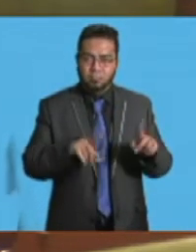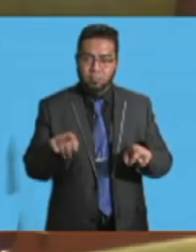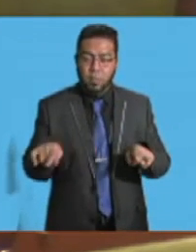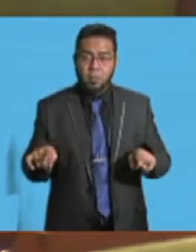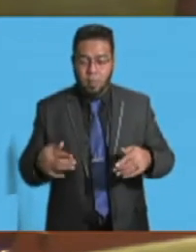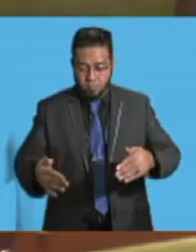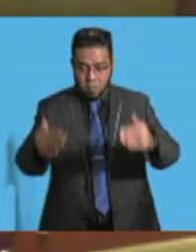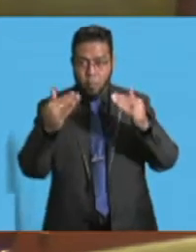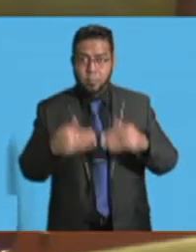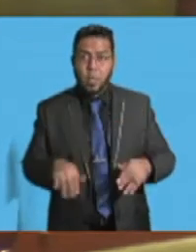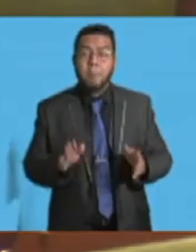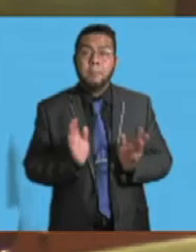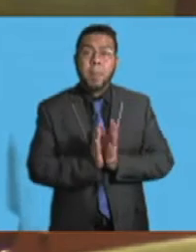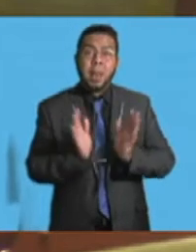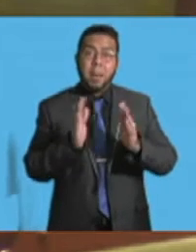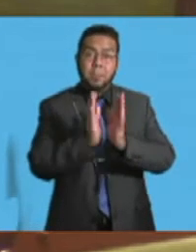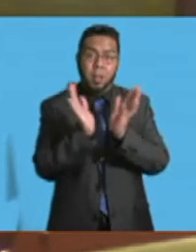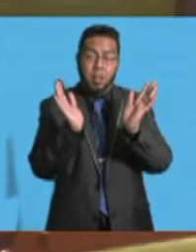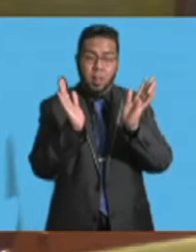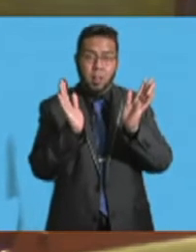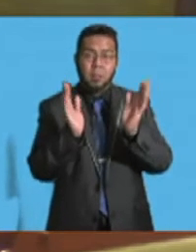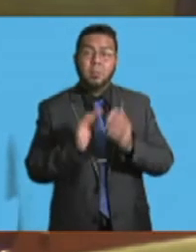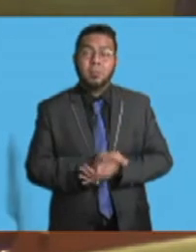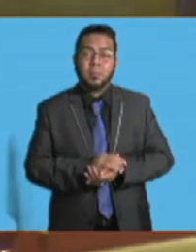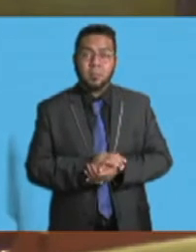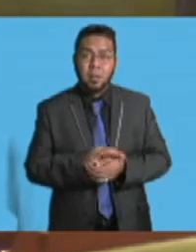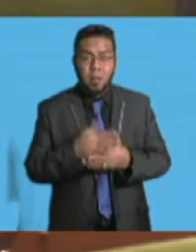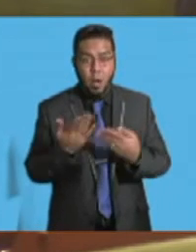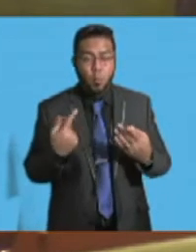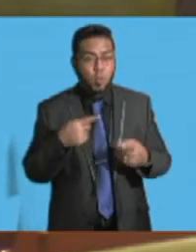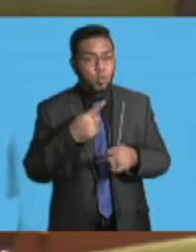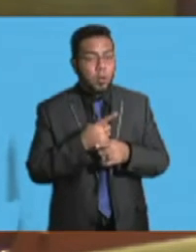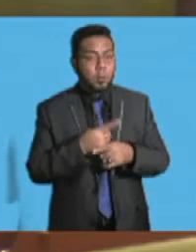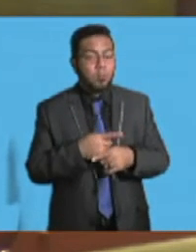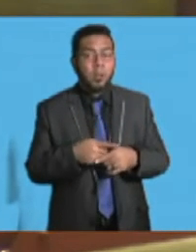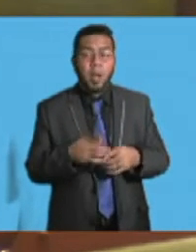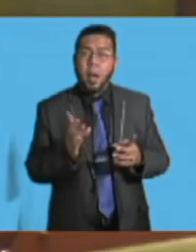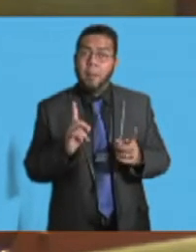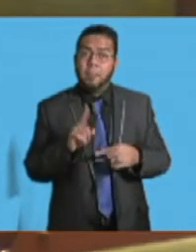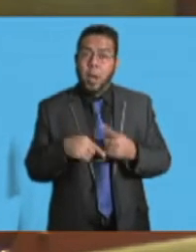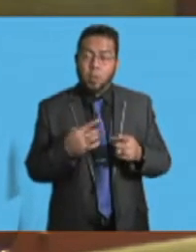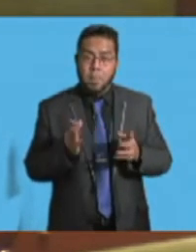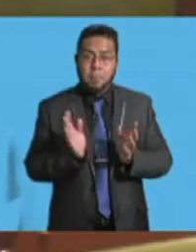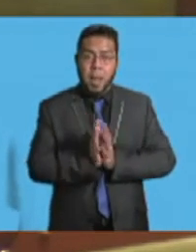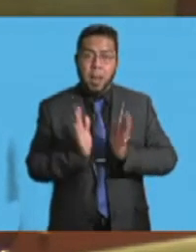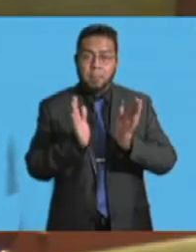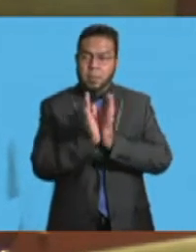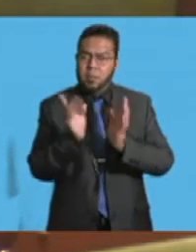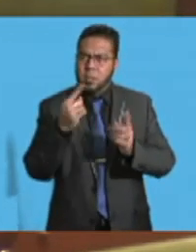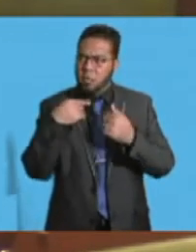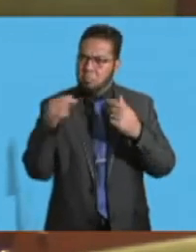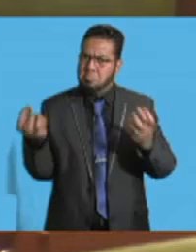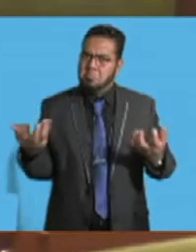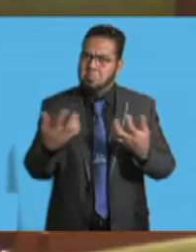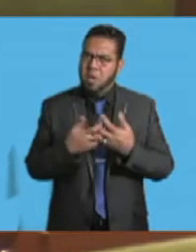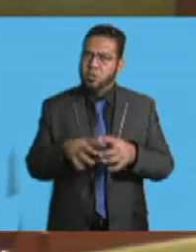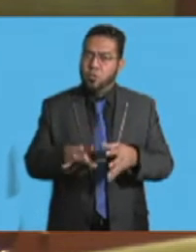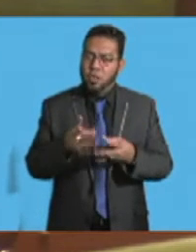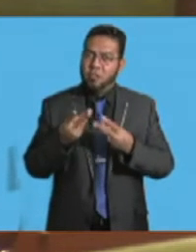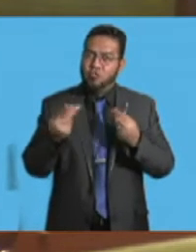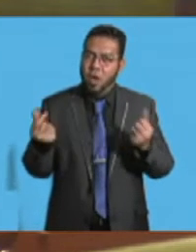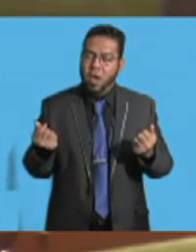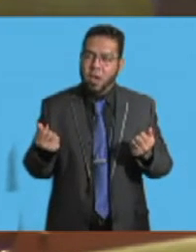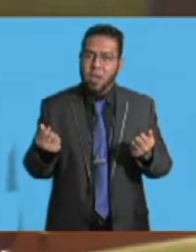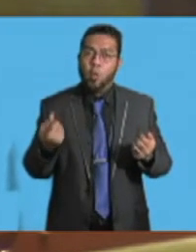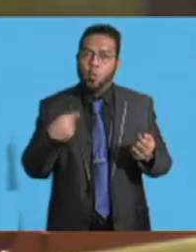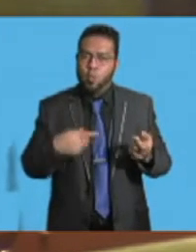Speaker. Pineapple is a drought-tolerant crop as that is suitable in the dry areas of the country and is a complementary crop to sugarcane.